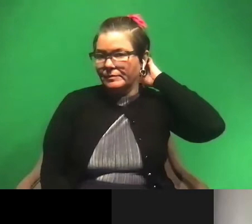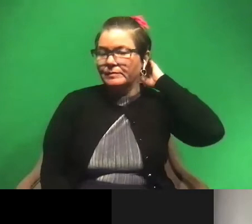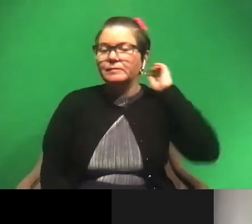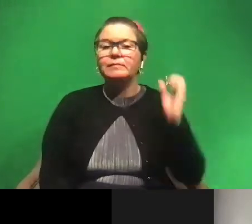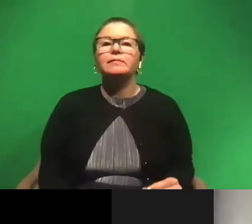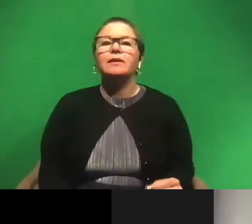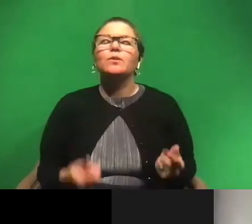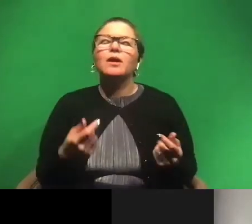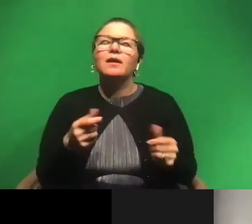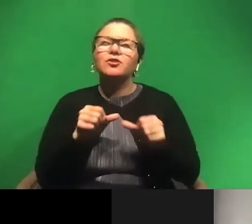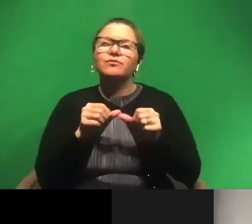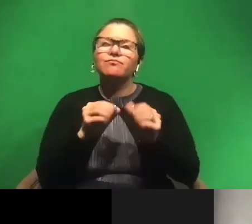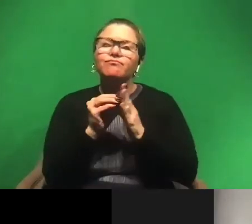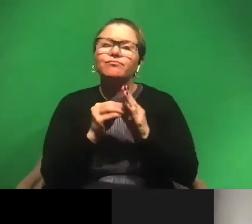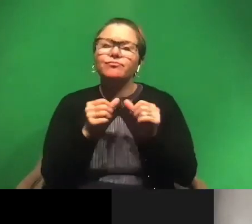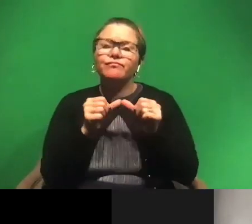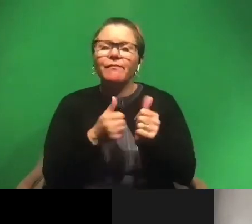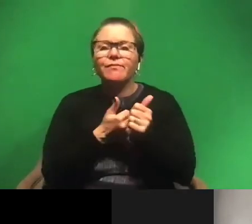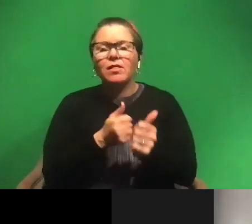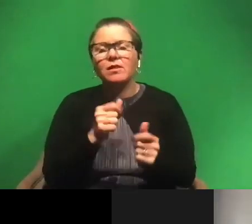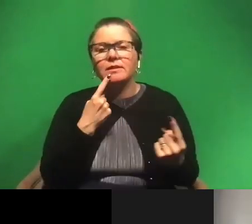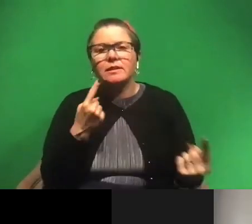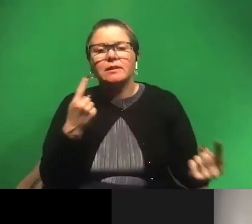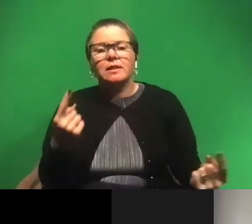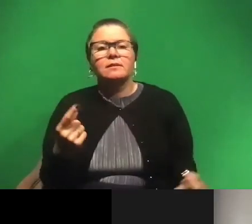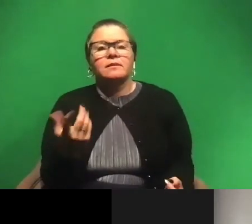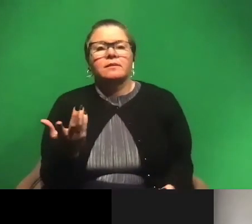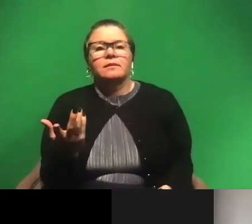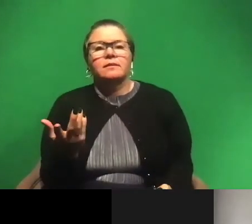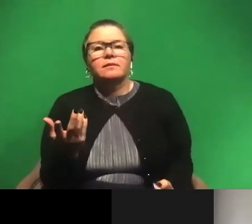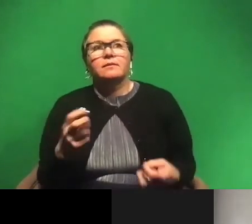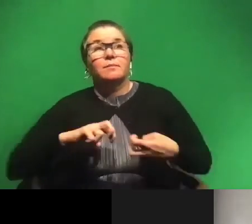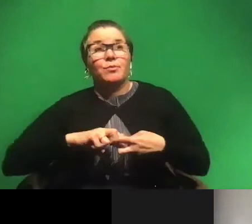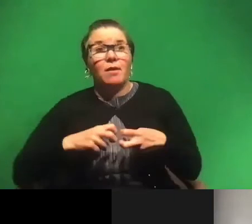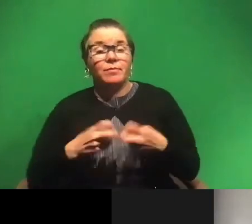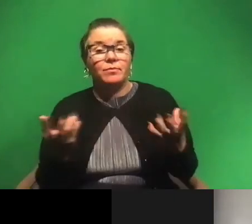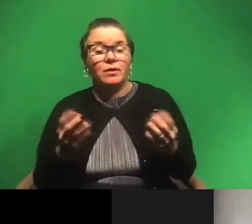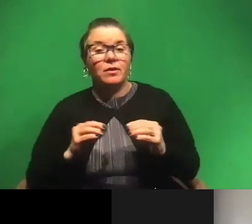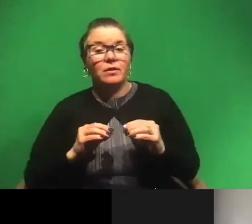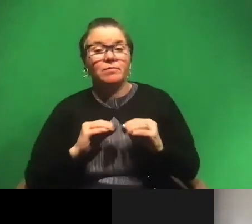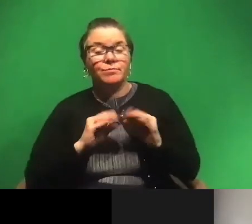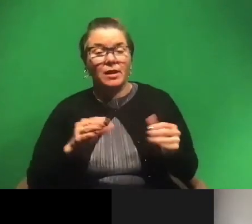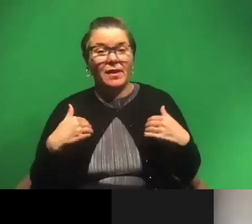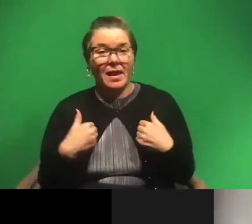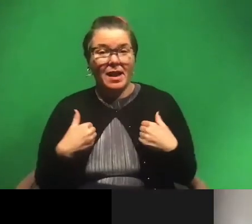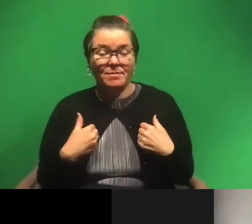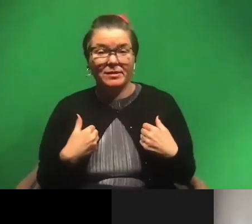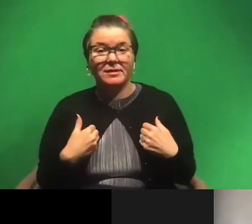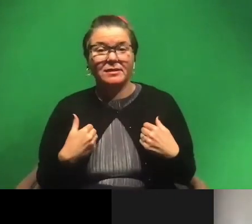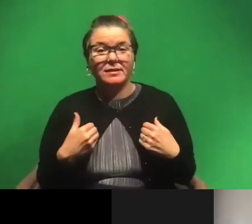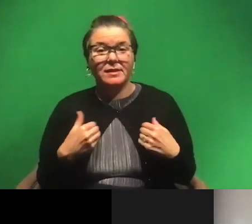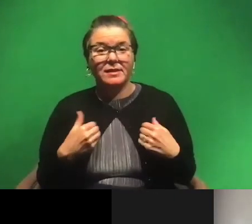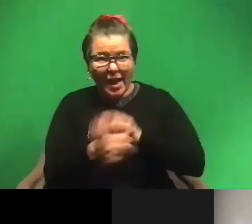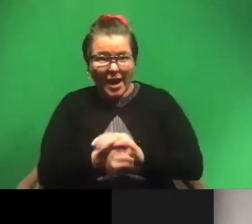success. The thing, I guess the kind of problem with that is we put out these little animals and they hide really